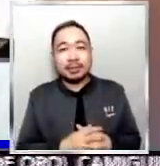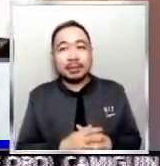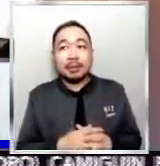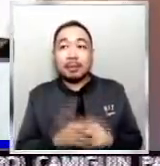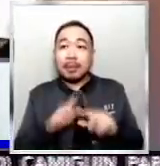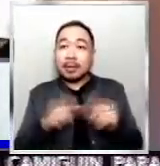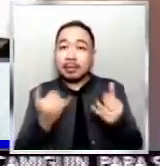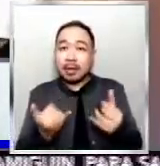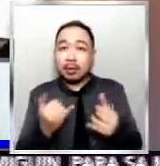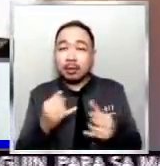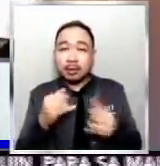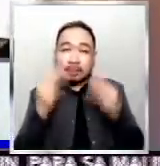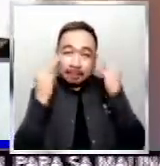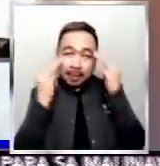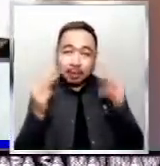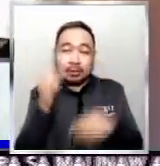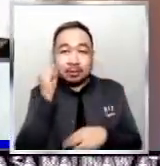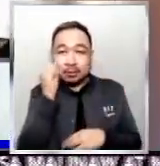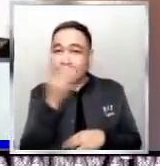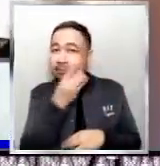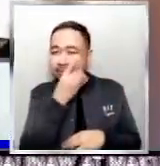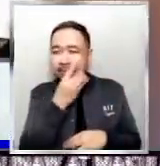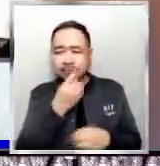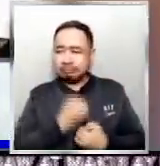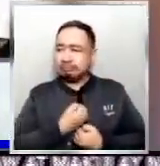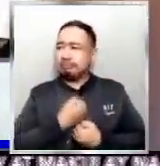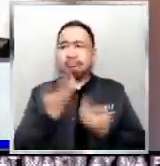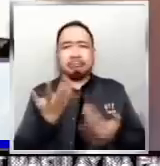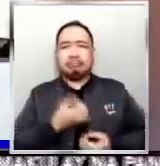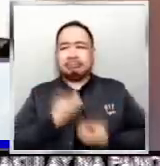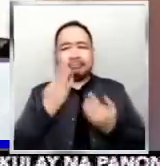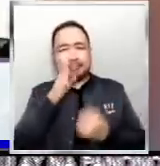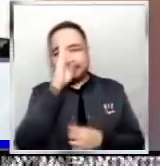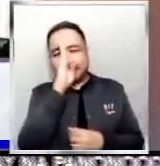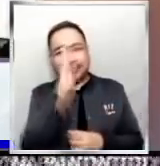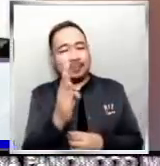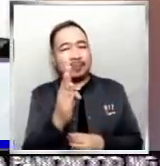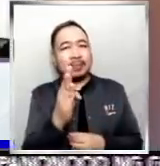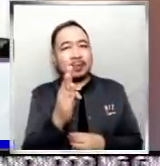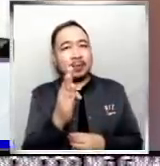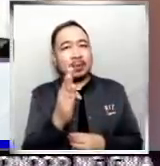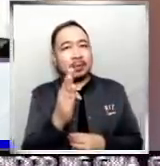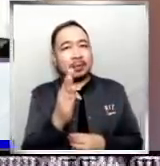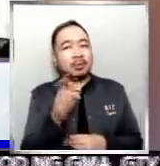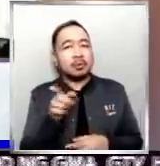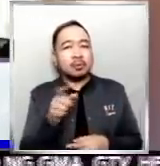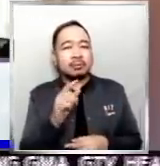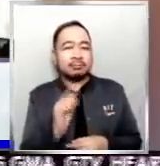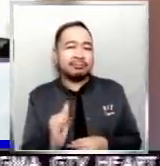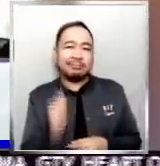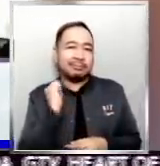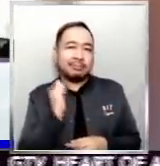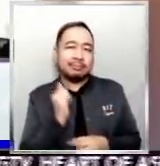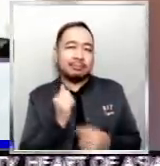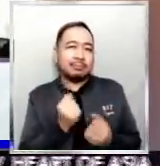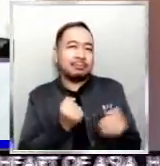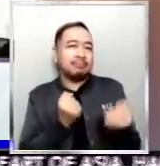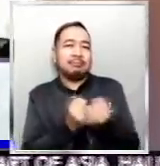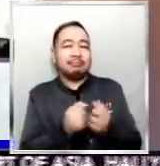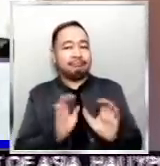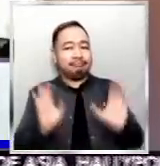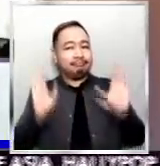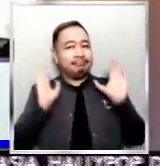been very vocal that she has or does not want to have anything to do with the PDP